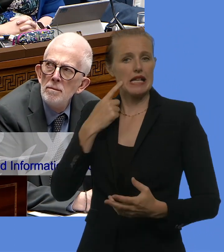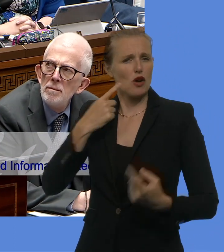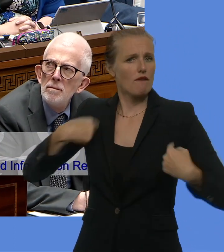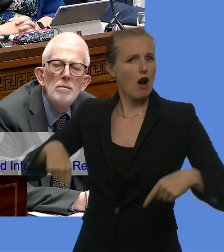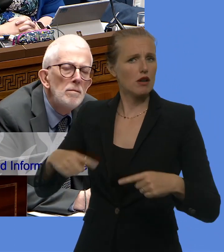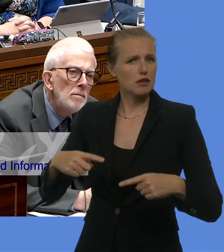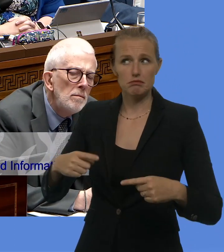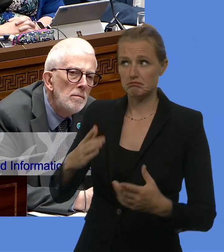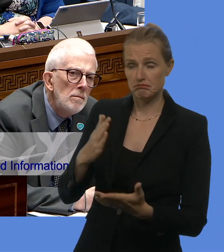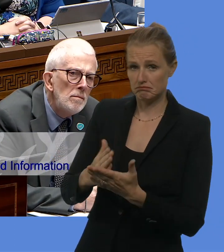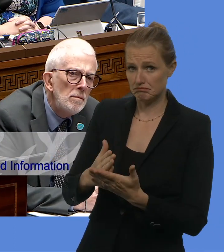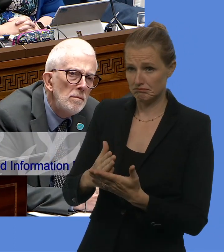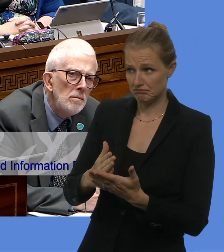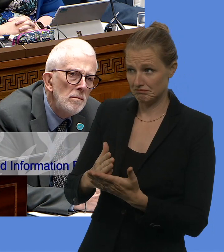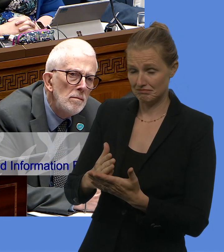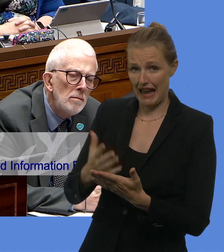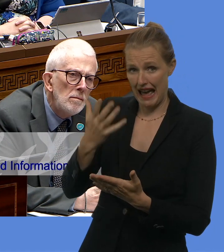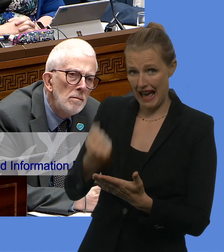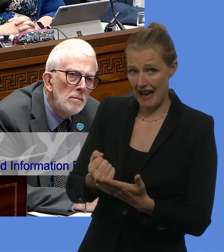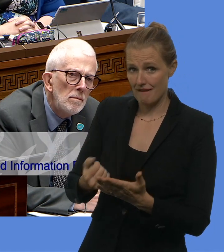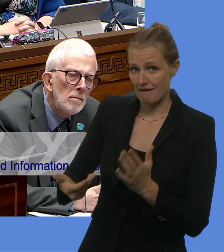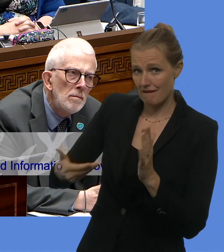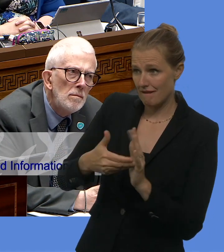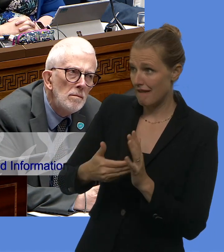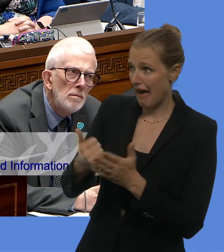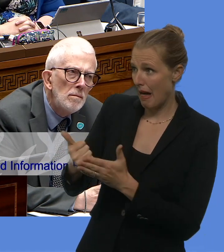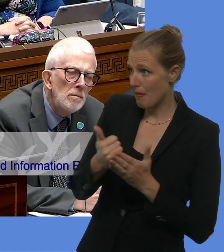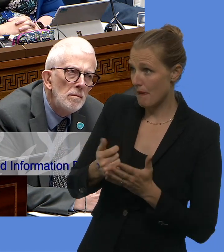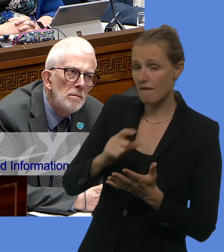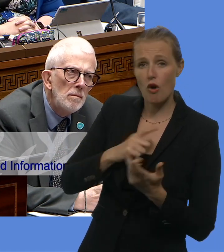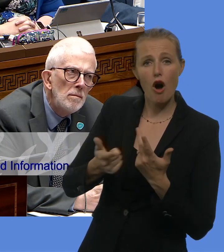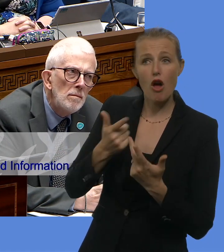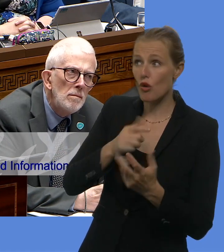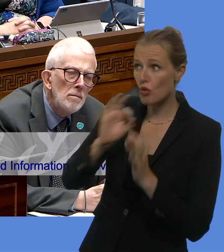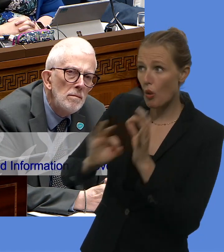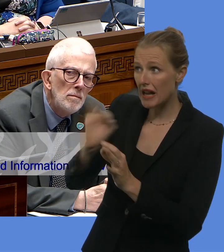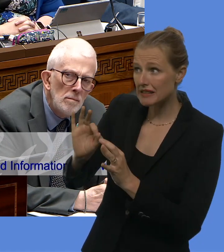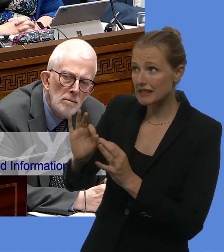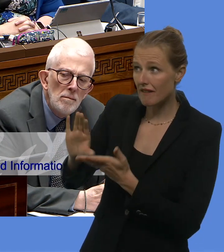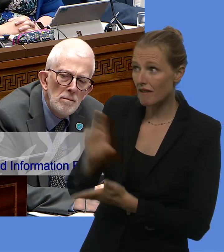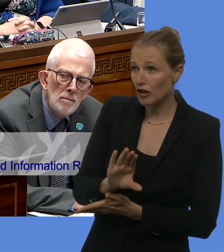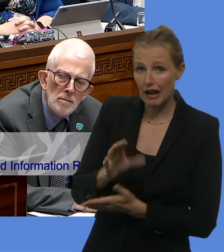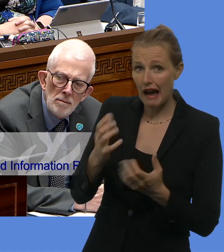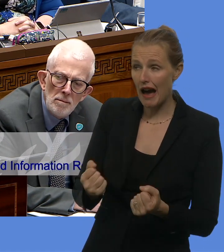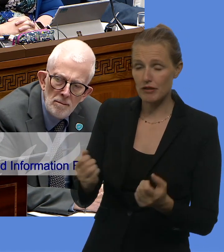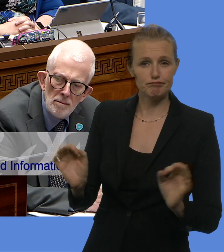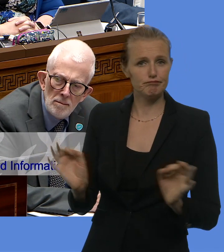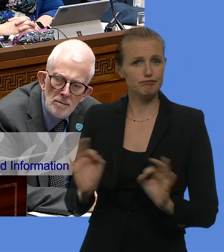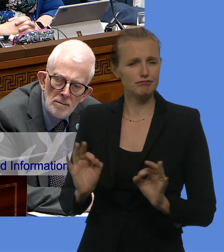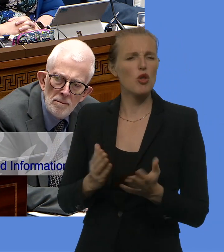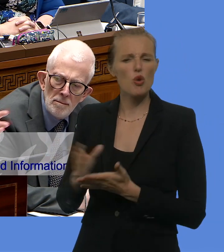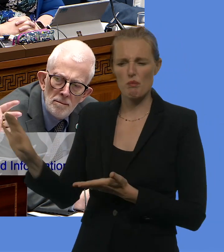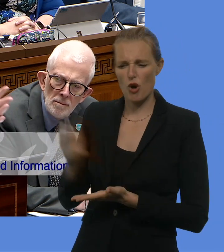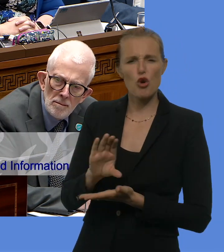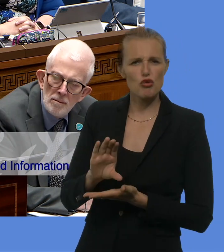no allowance, for example, for some of the requests that have been made to be funded in addition to what we receive through the block grant,